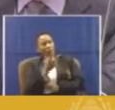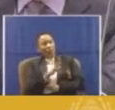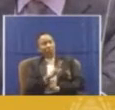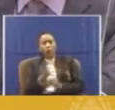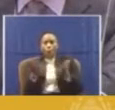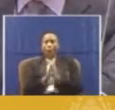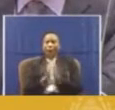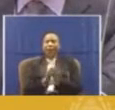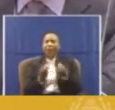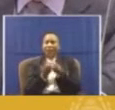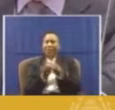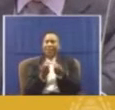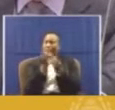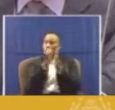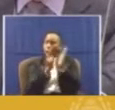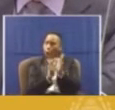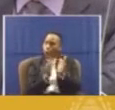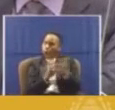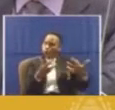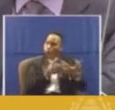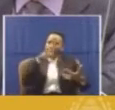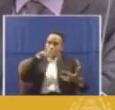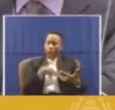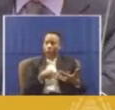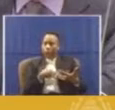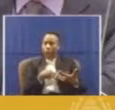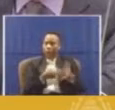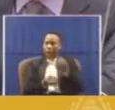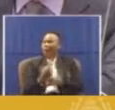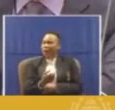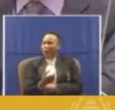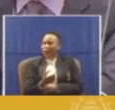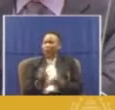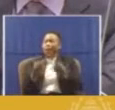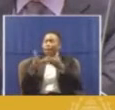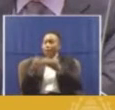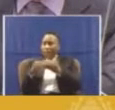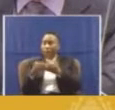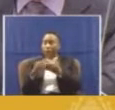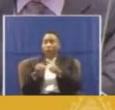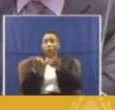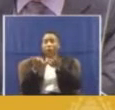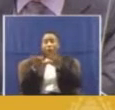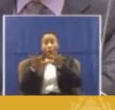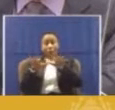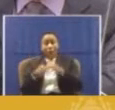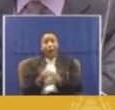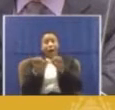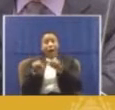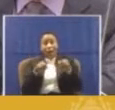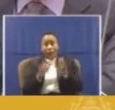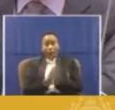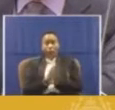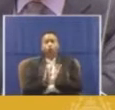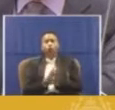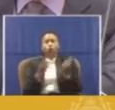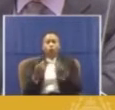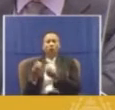entrench itself and members of the public are allowed to take matters in their own